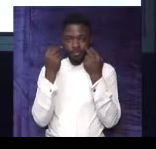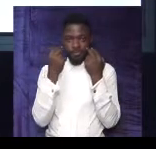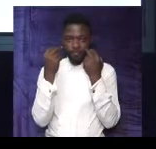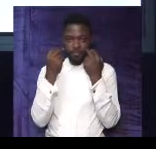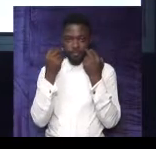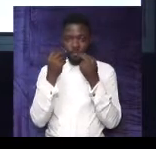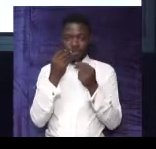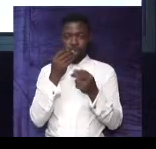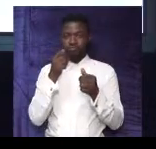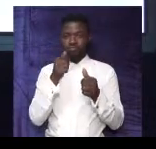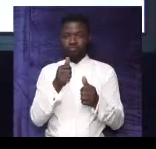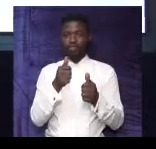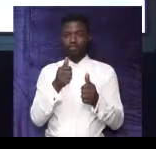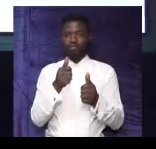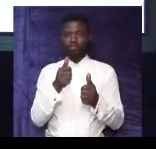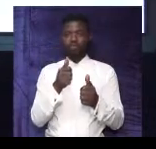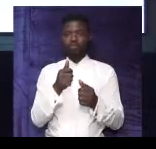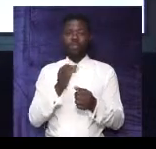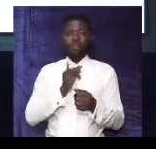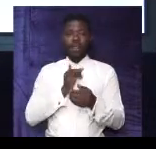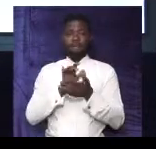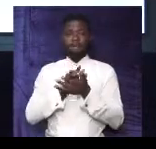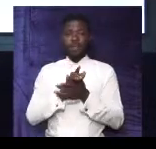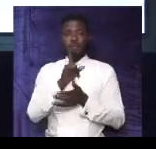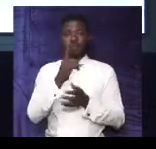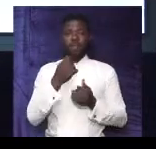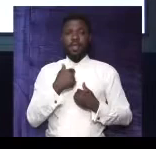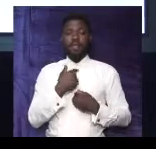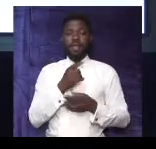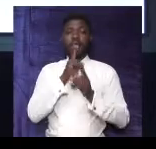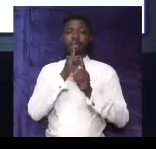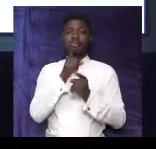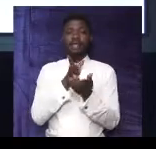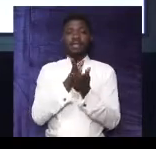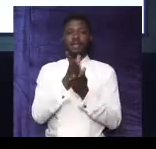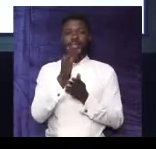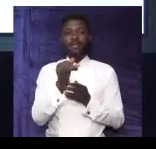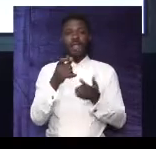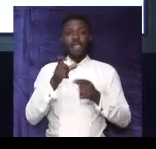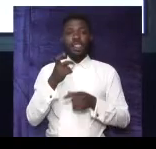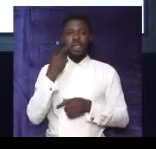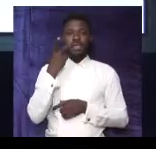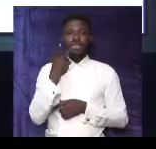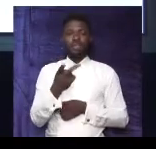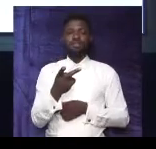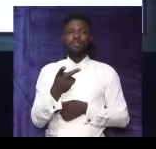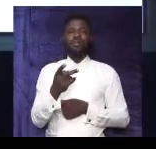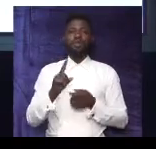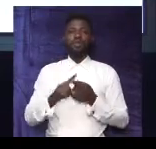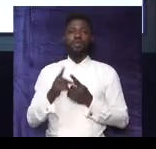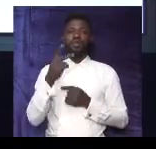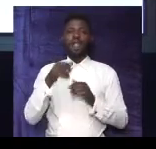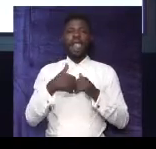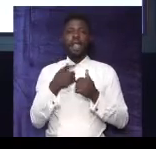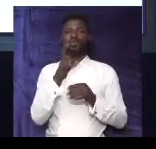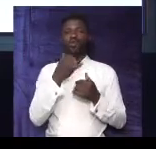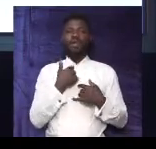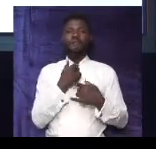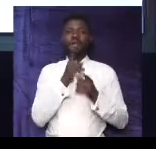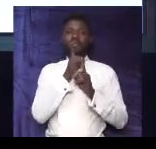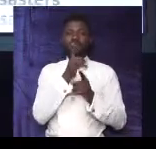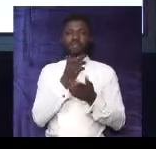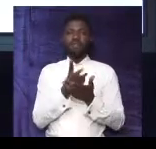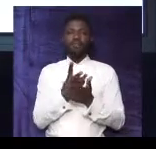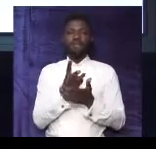Eyes on me. Good job, you. I believe you have answered correctly. Let's check to see how